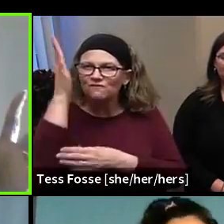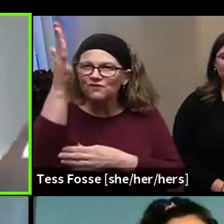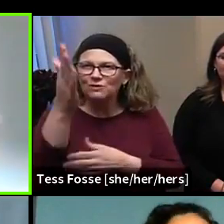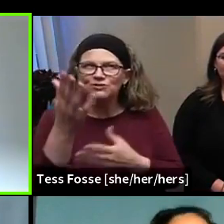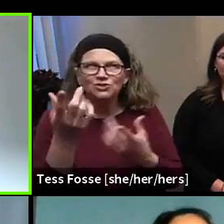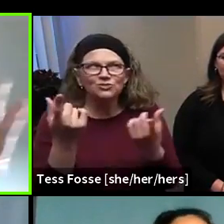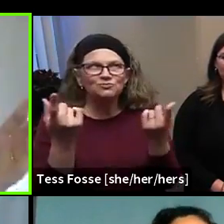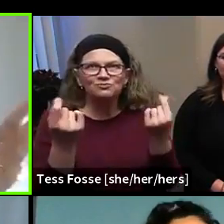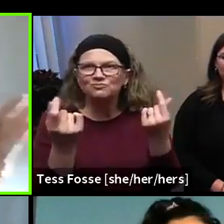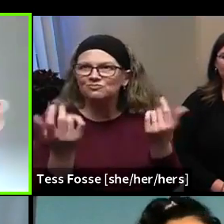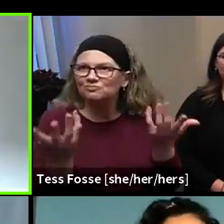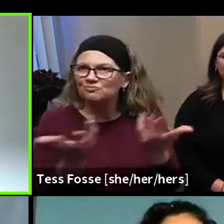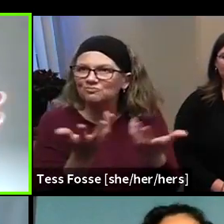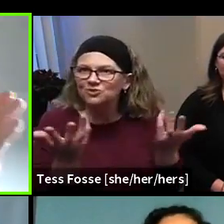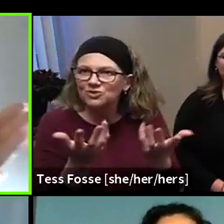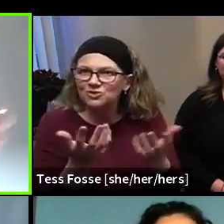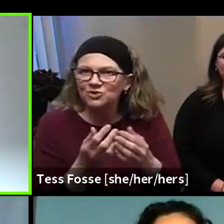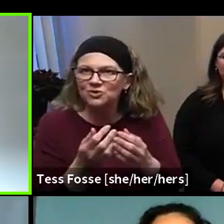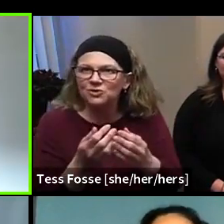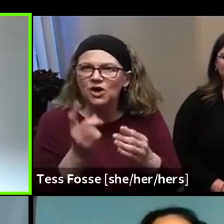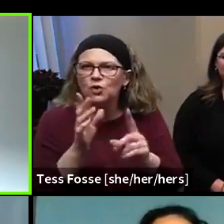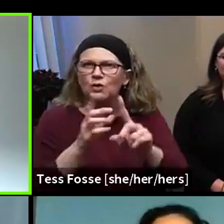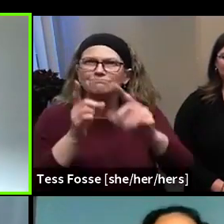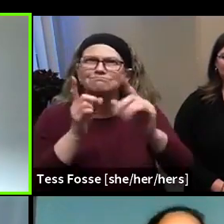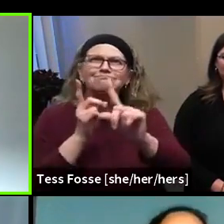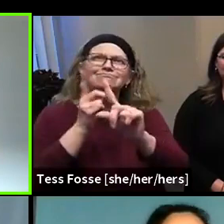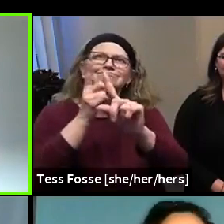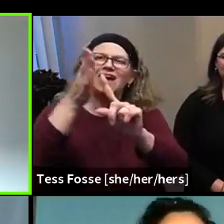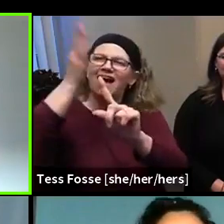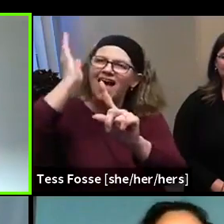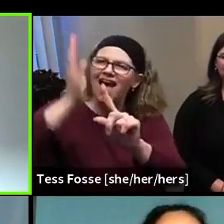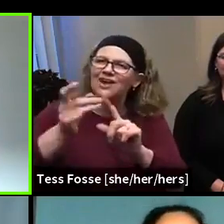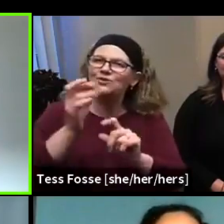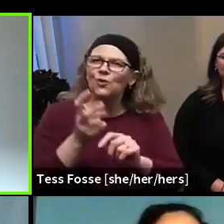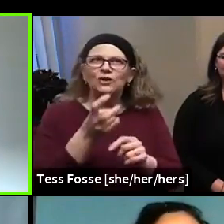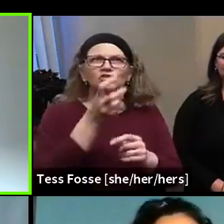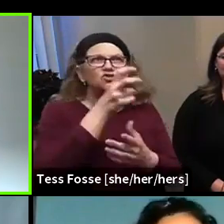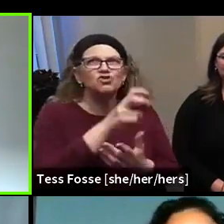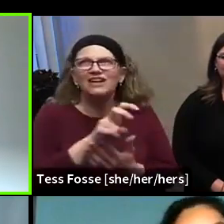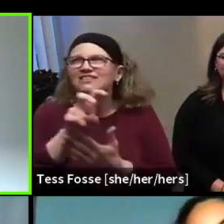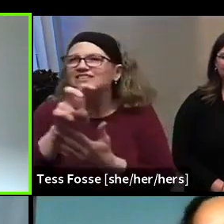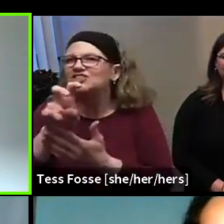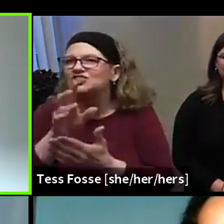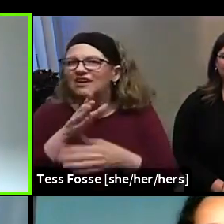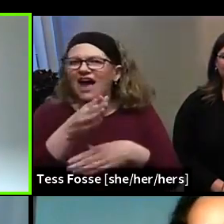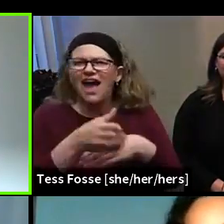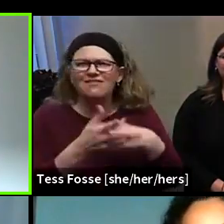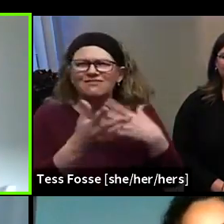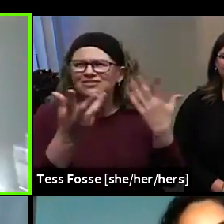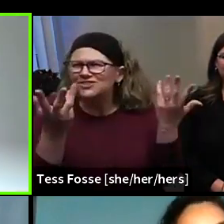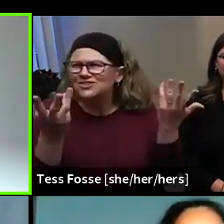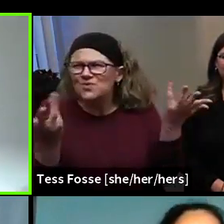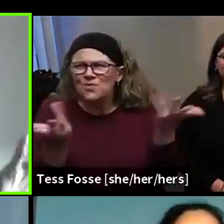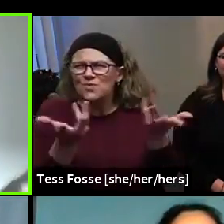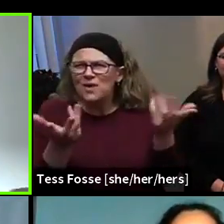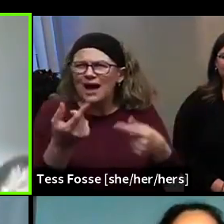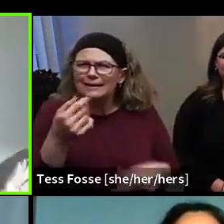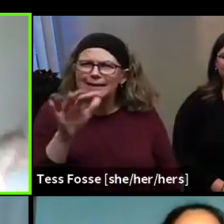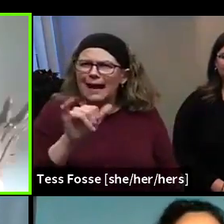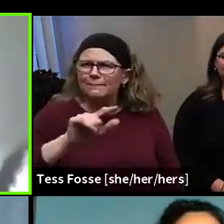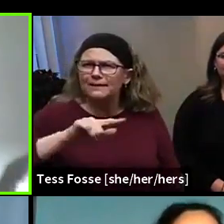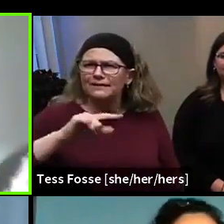want to do, either end goal or, you know, transition into after this? Gabby,